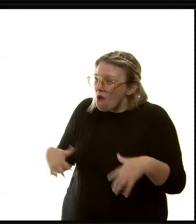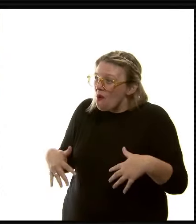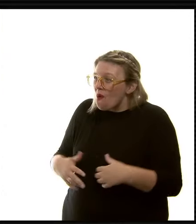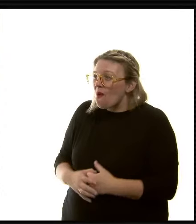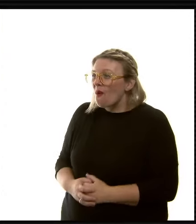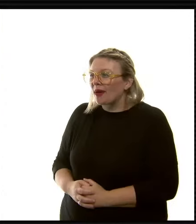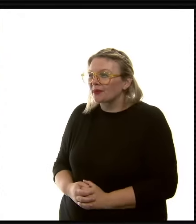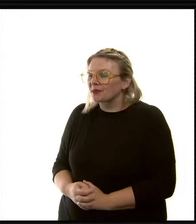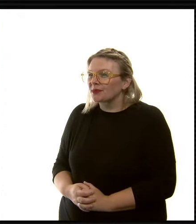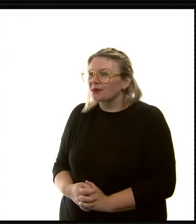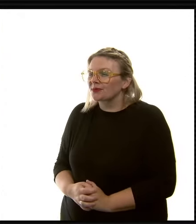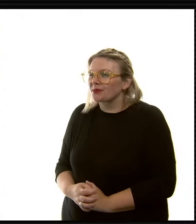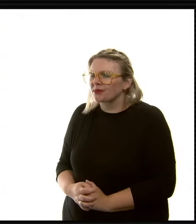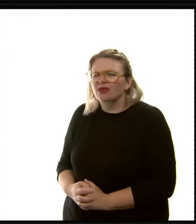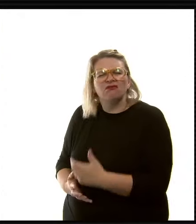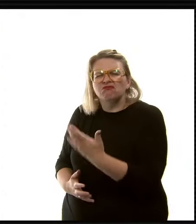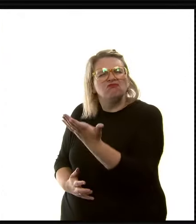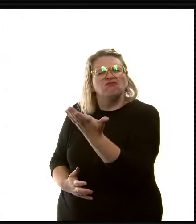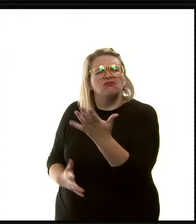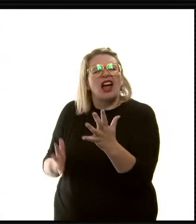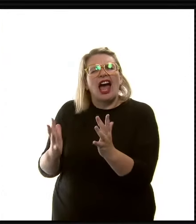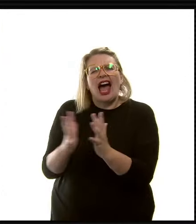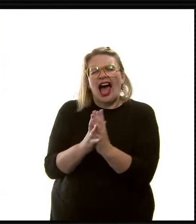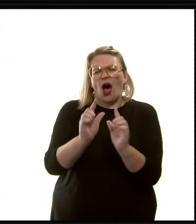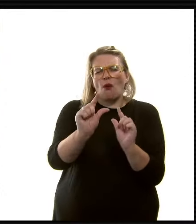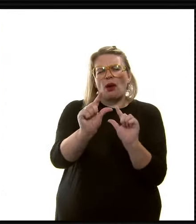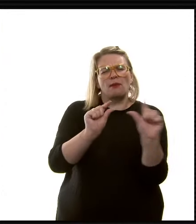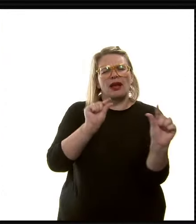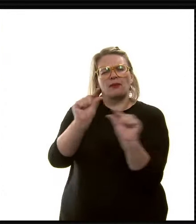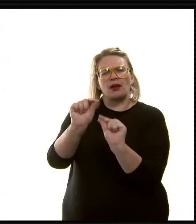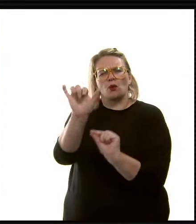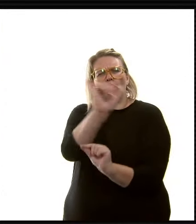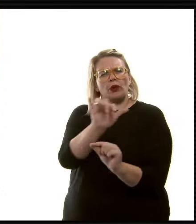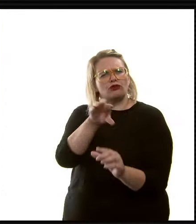did you decide on the elements that you were going to use from all the